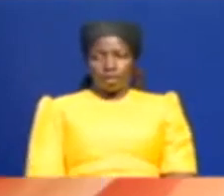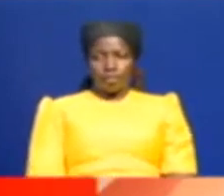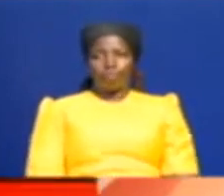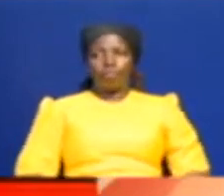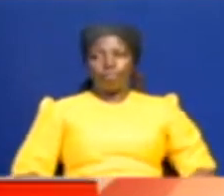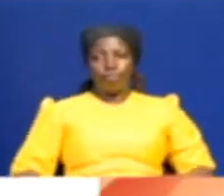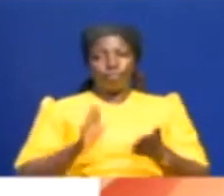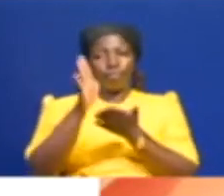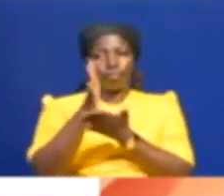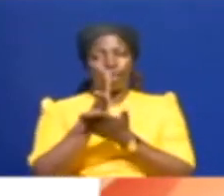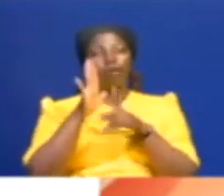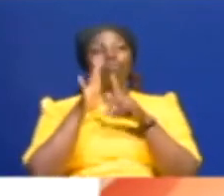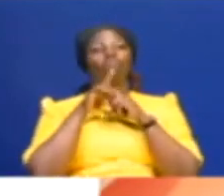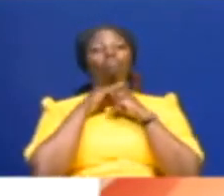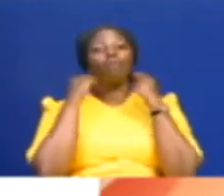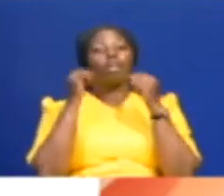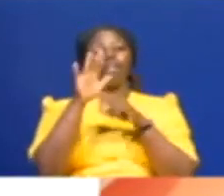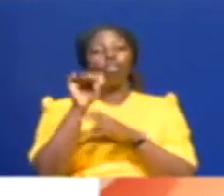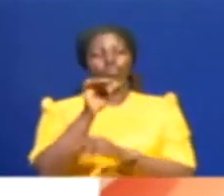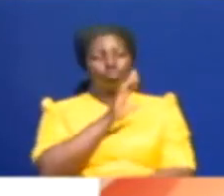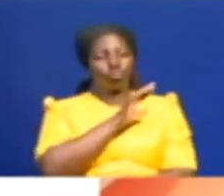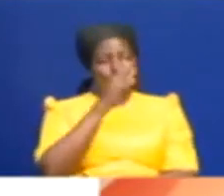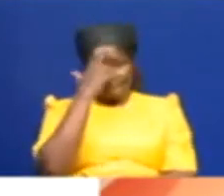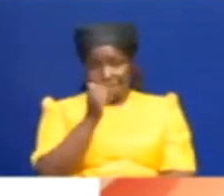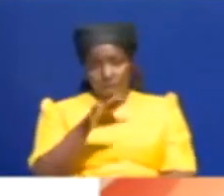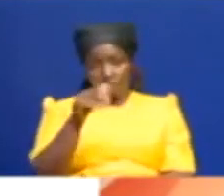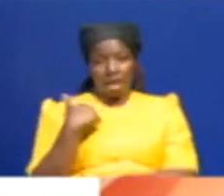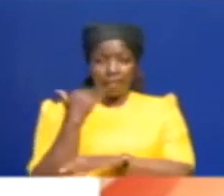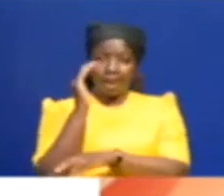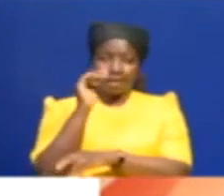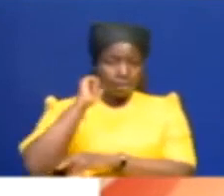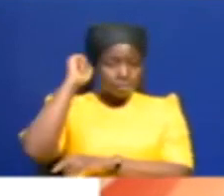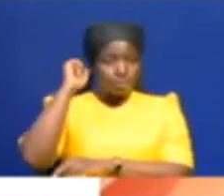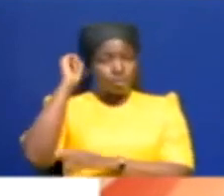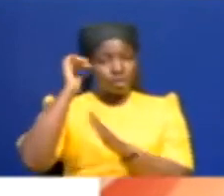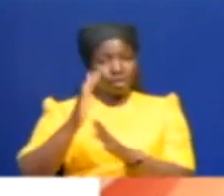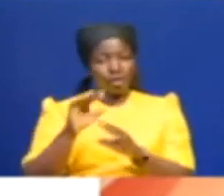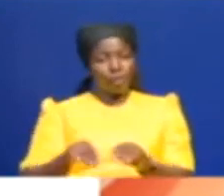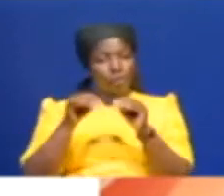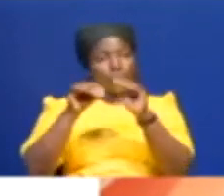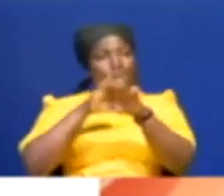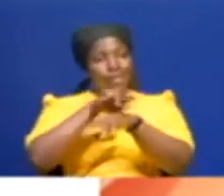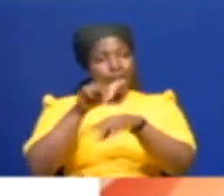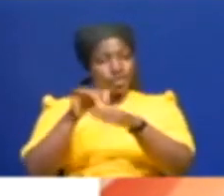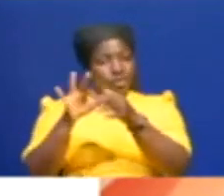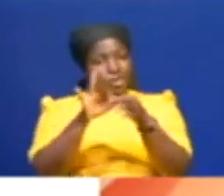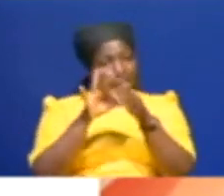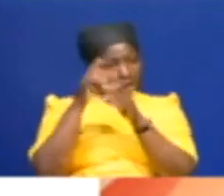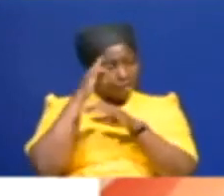A section of clergy from Kajiado County has reached out to the political class to promote national cohesion for the country's